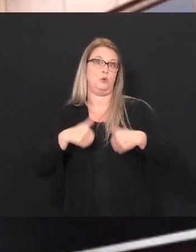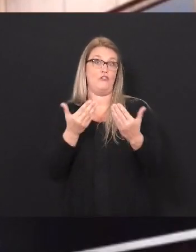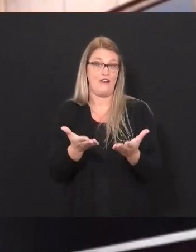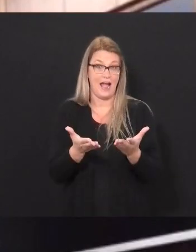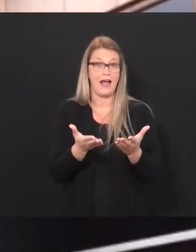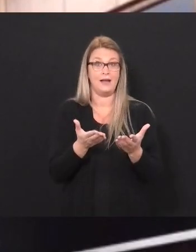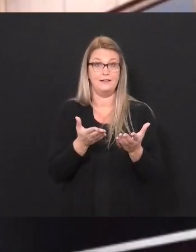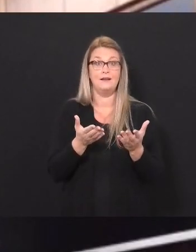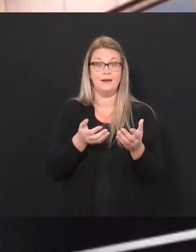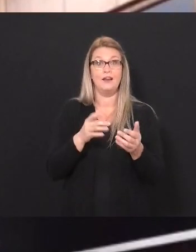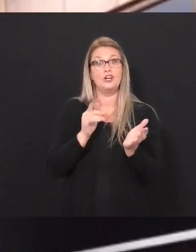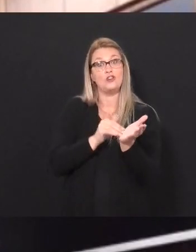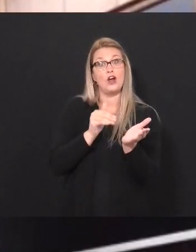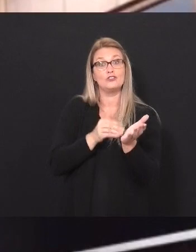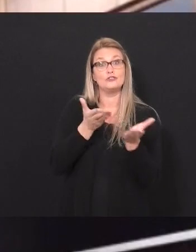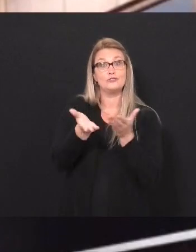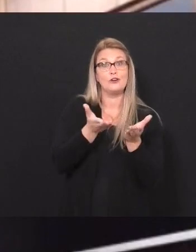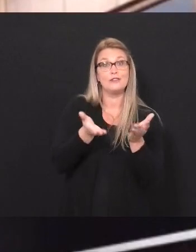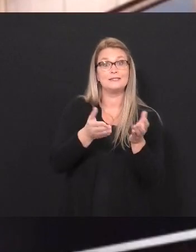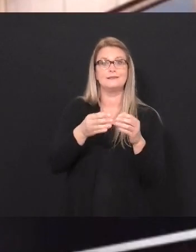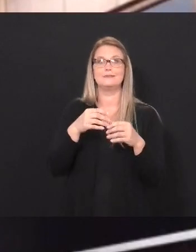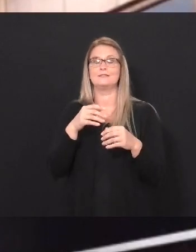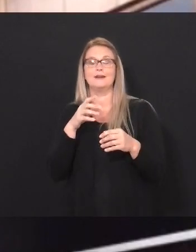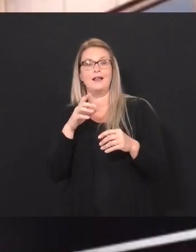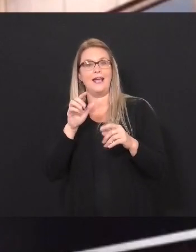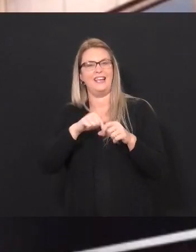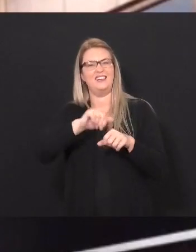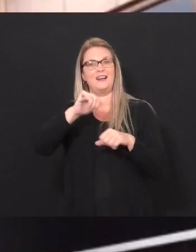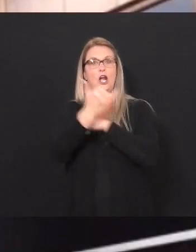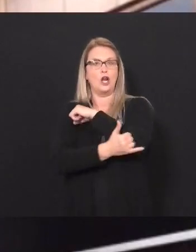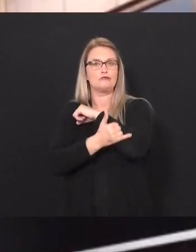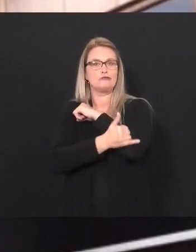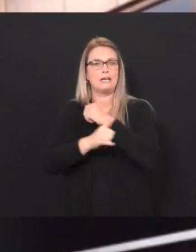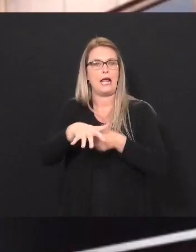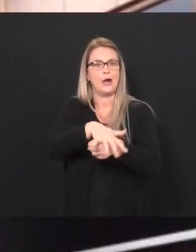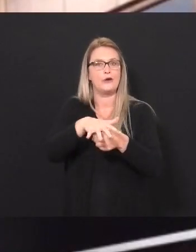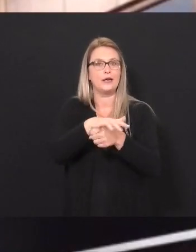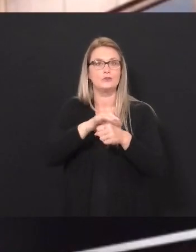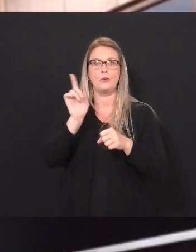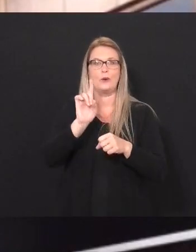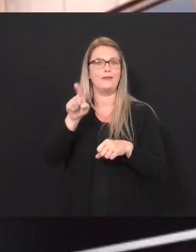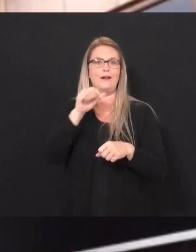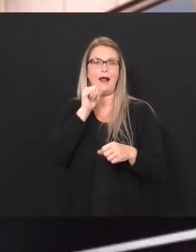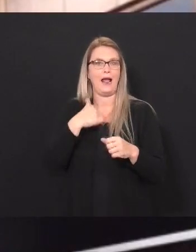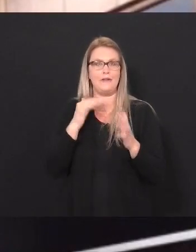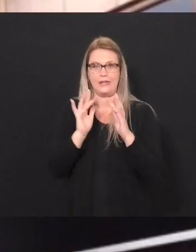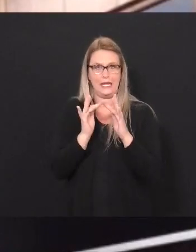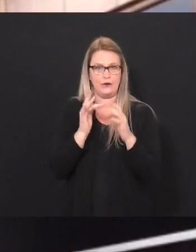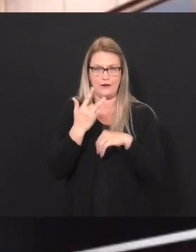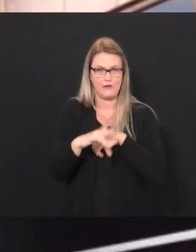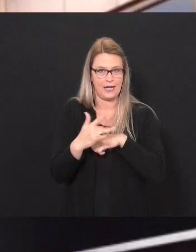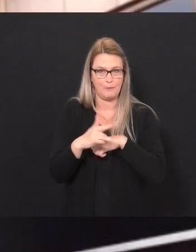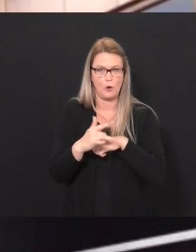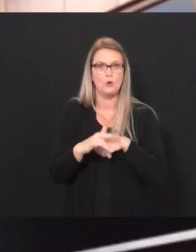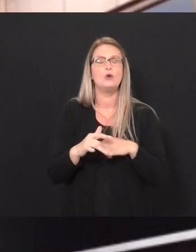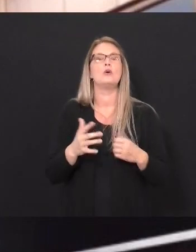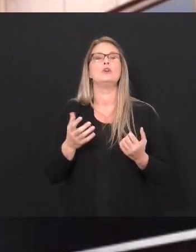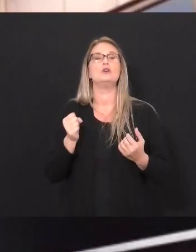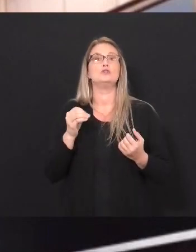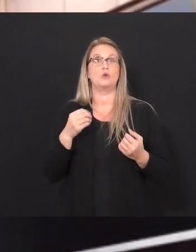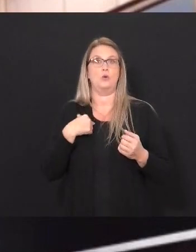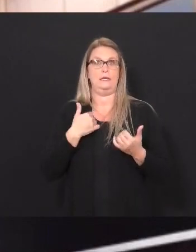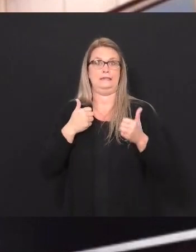underserved areas where broadband may not be prevalent or available. We continue to work the movement of